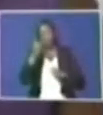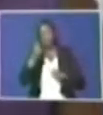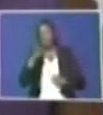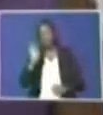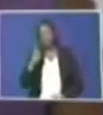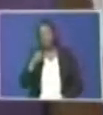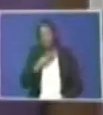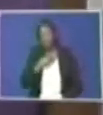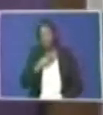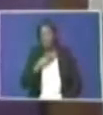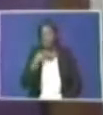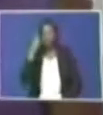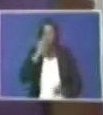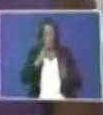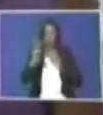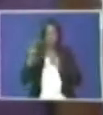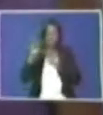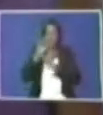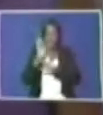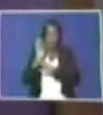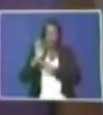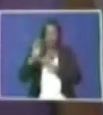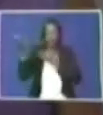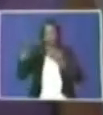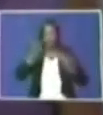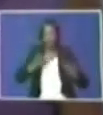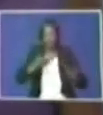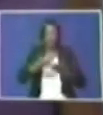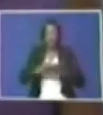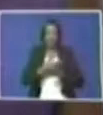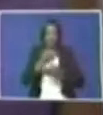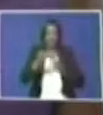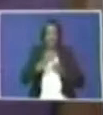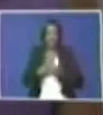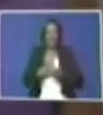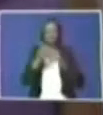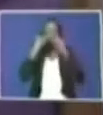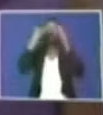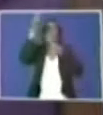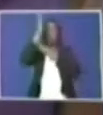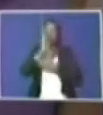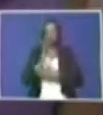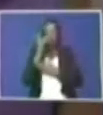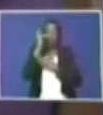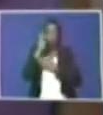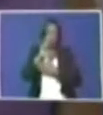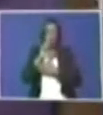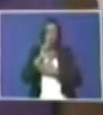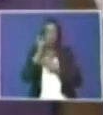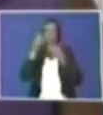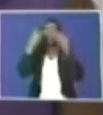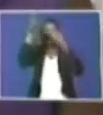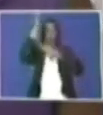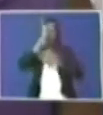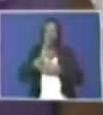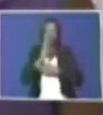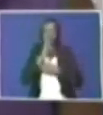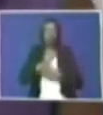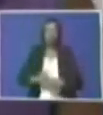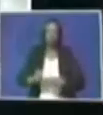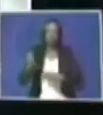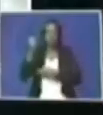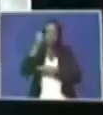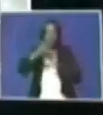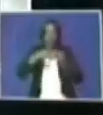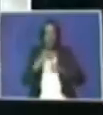us for watch night bring in the new year praying, thanking God for the old year and asking his blessings for the new